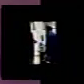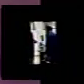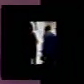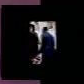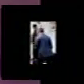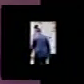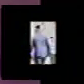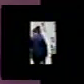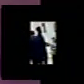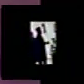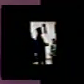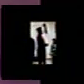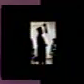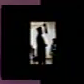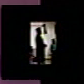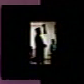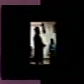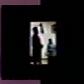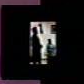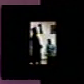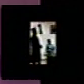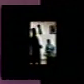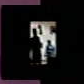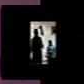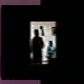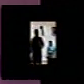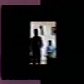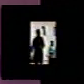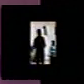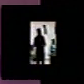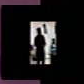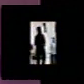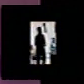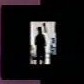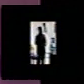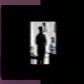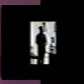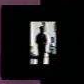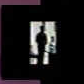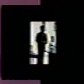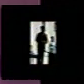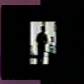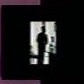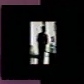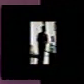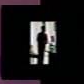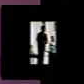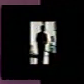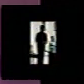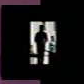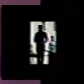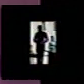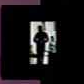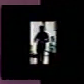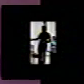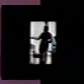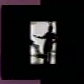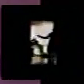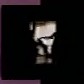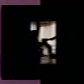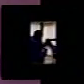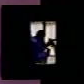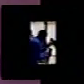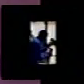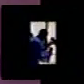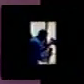anointed us. Samuel anointed David. Look at the result of the anointing. Samuel anointed David. Look